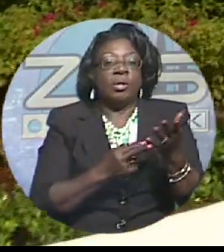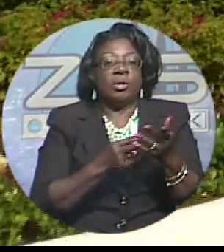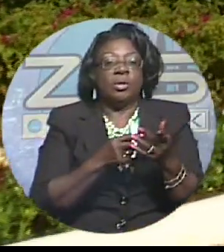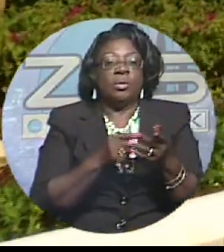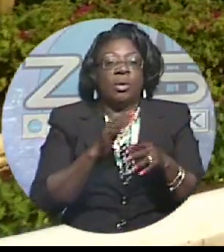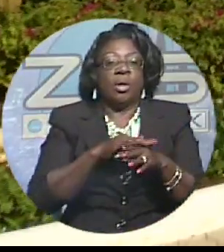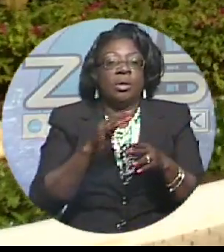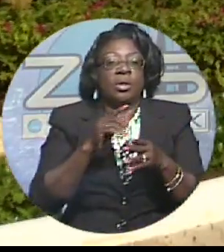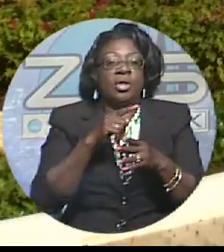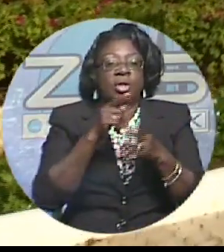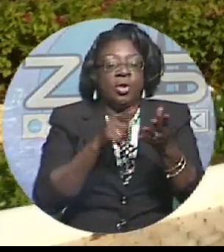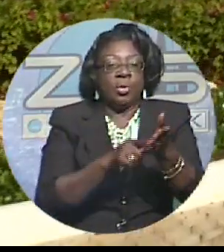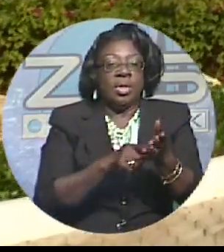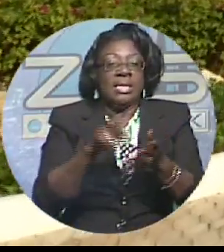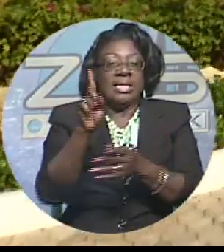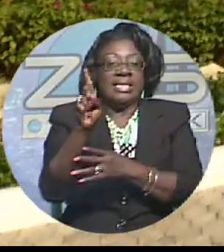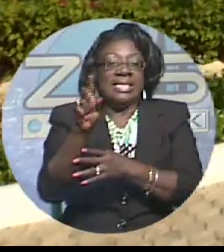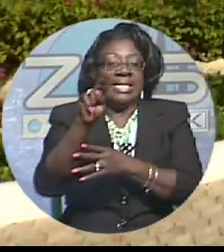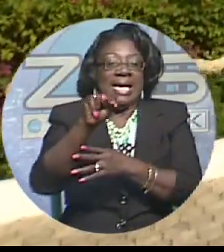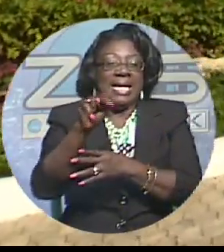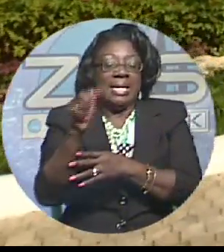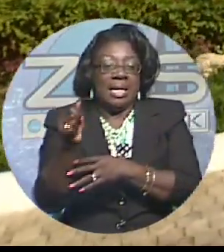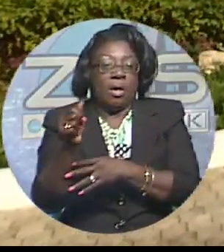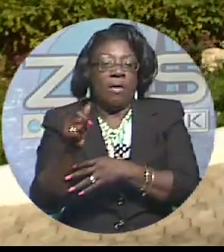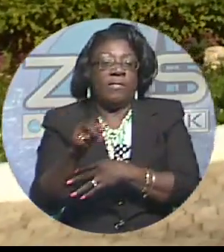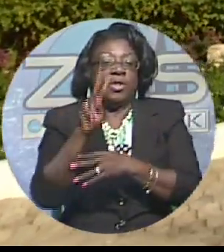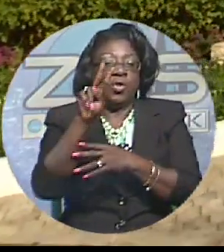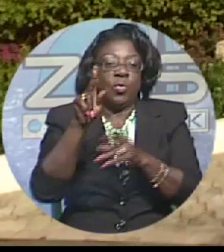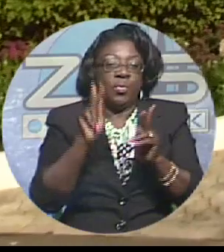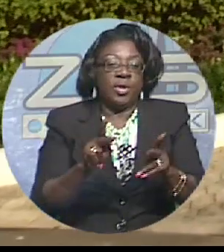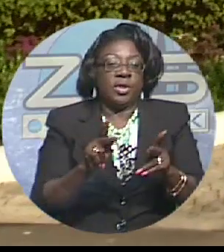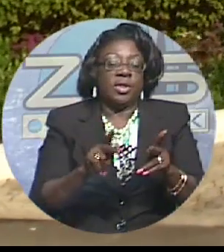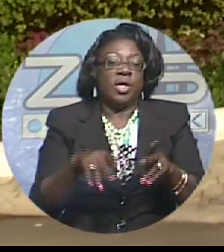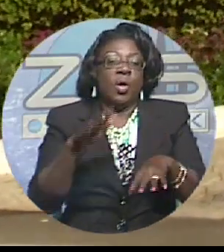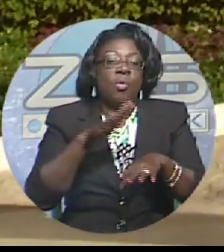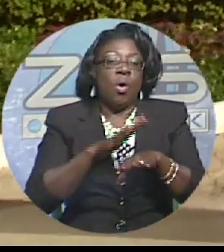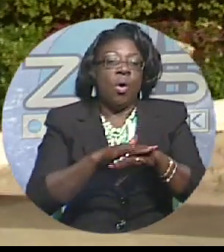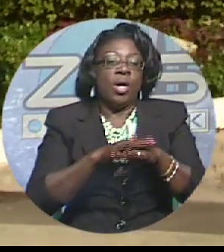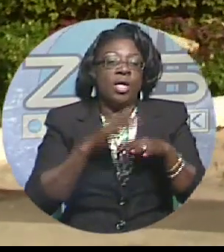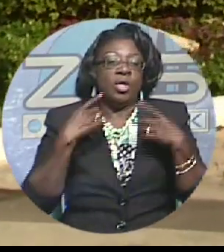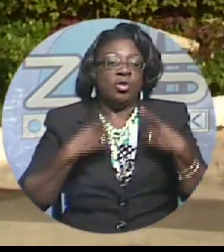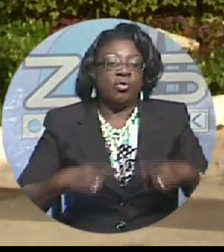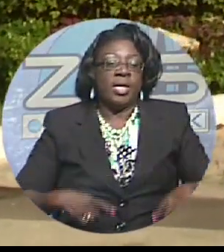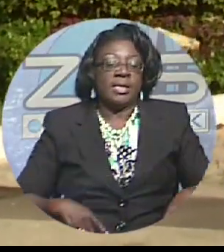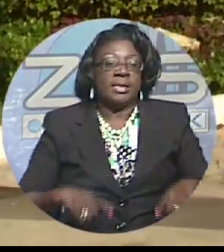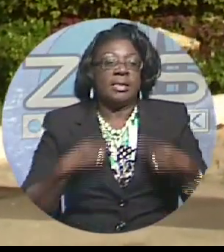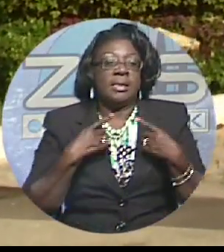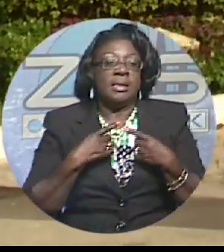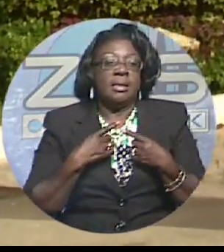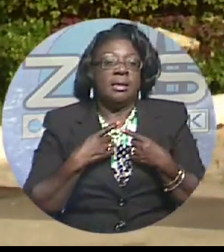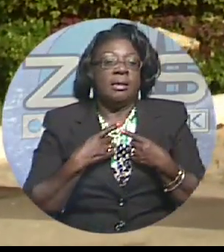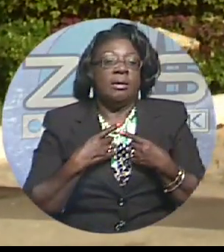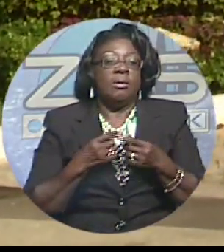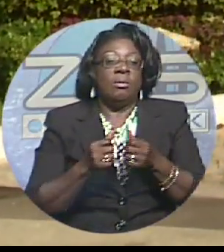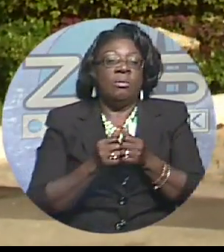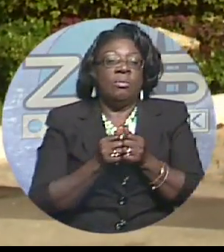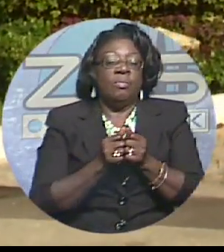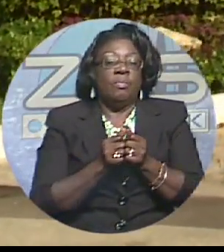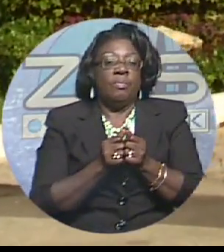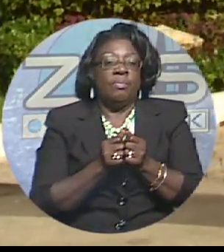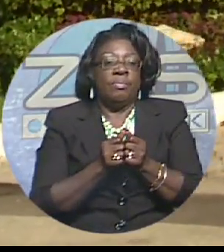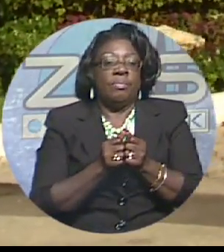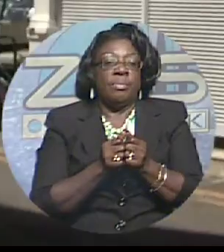2nd showed that the DNA of at least 2 people were on the multicolored dress, with Philip Vasily as a minor DNA